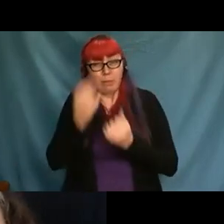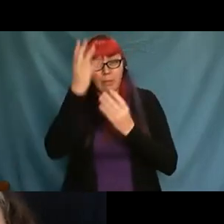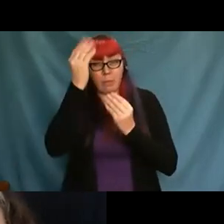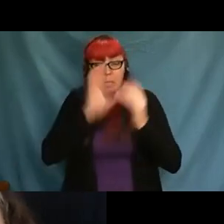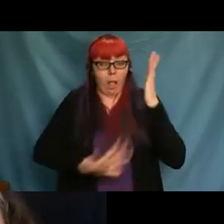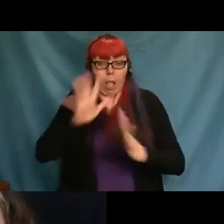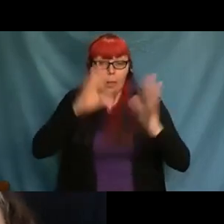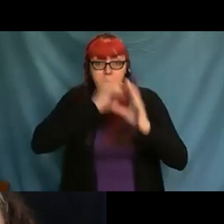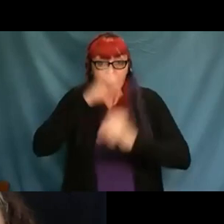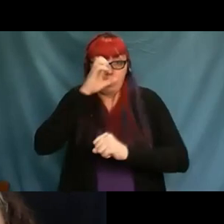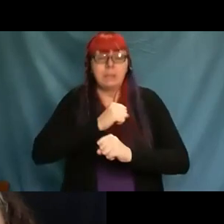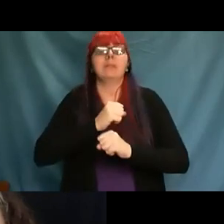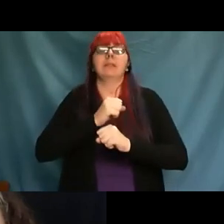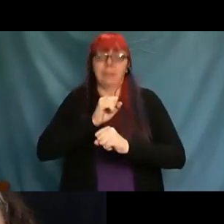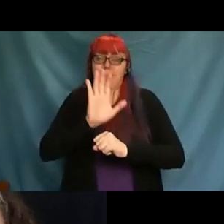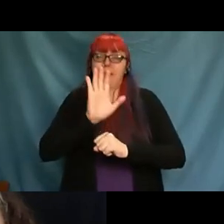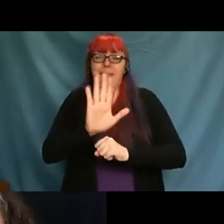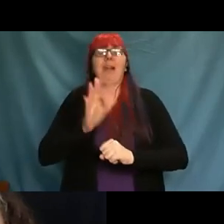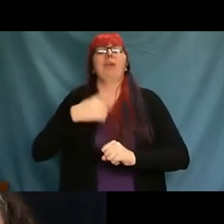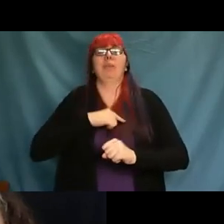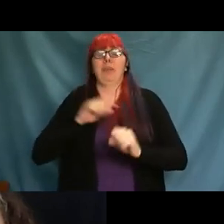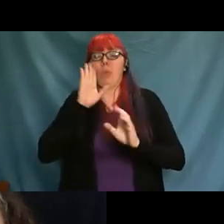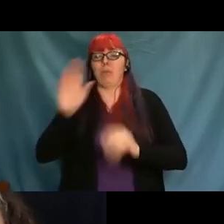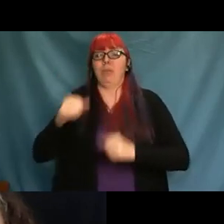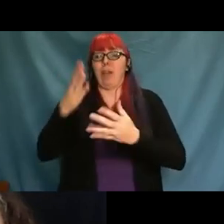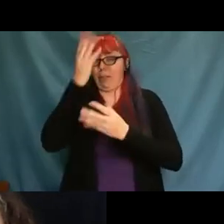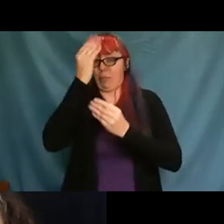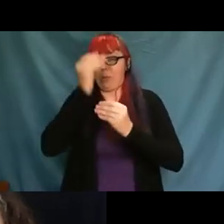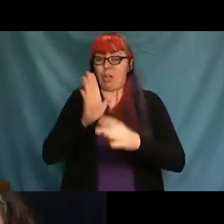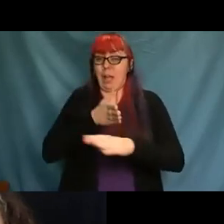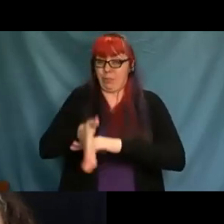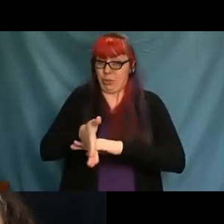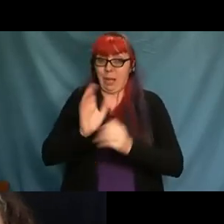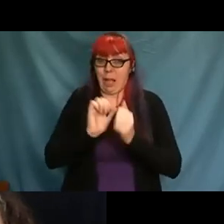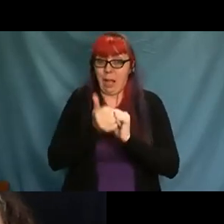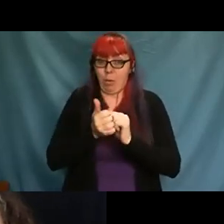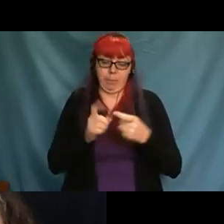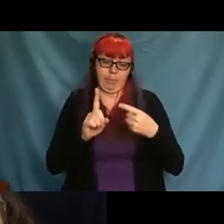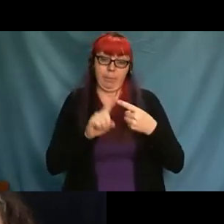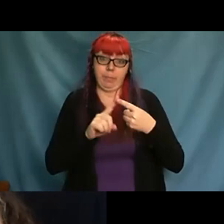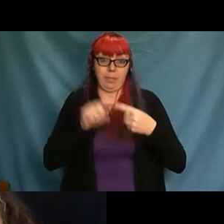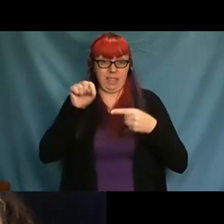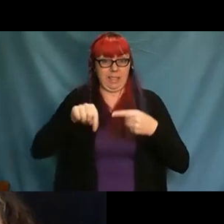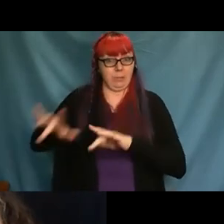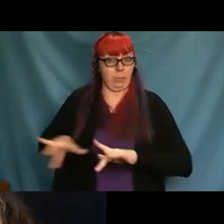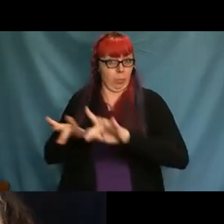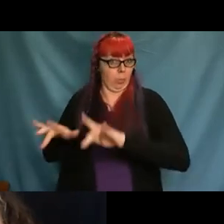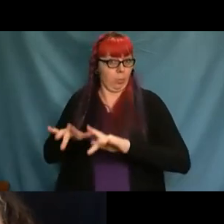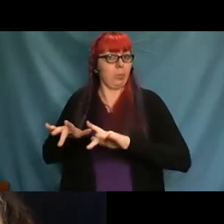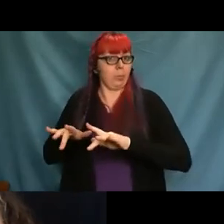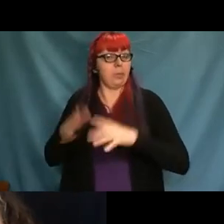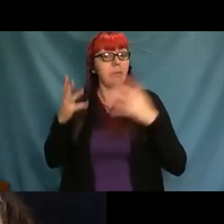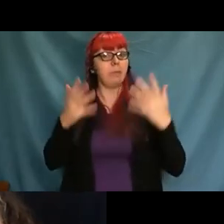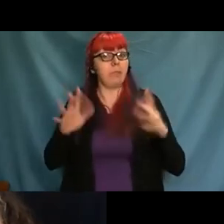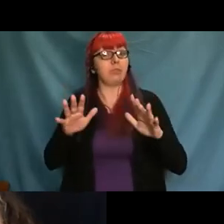the information afterwards. We're videotaping, as Joyce mentioned, and the video is going to go on the